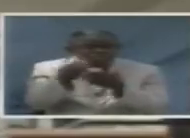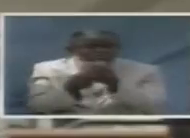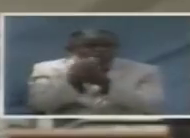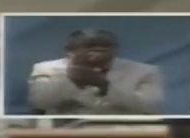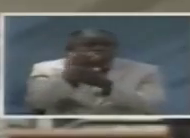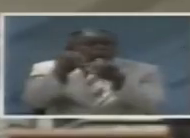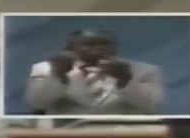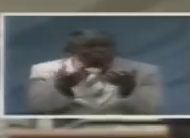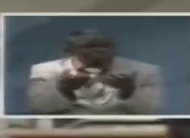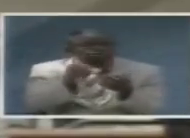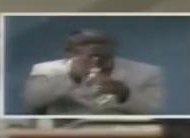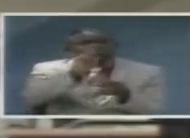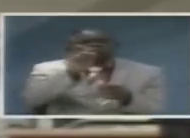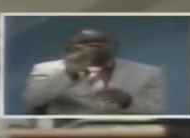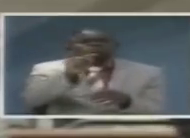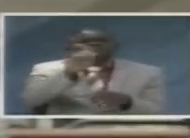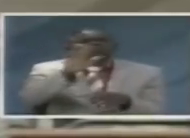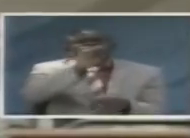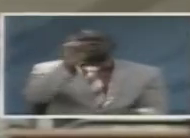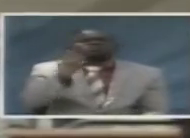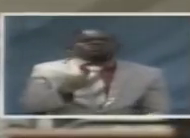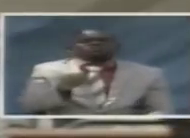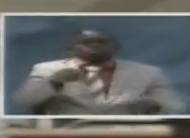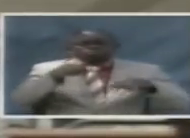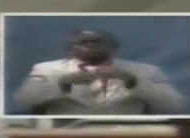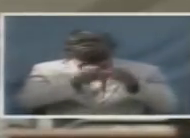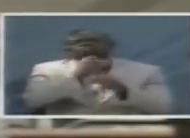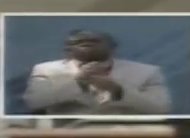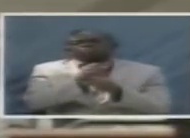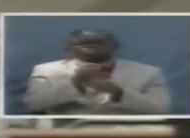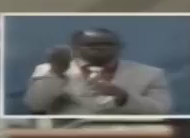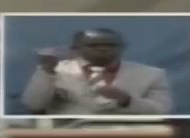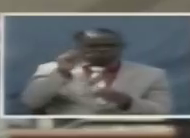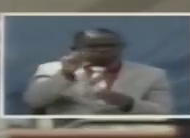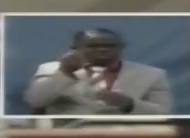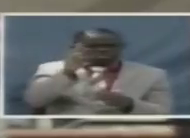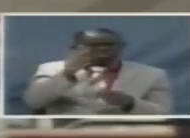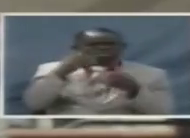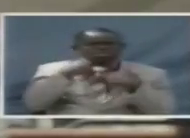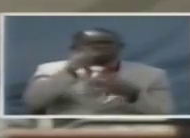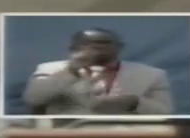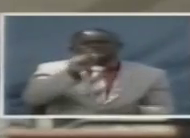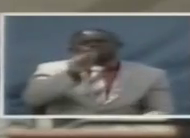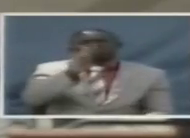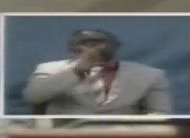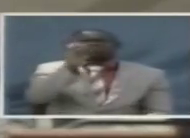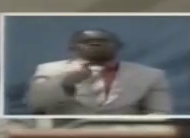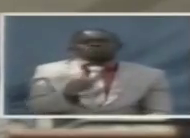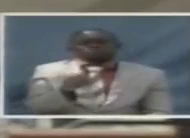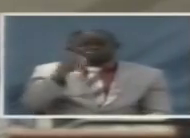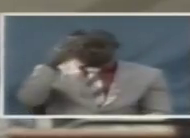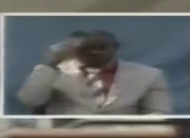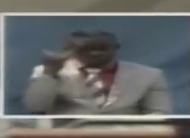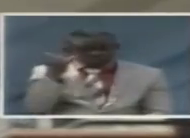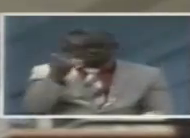to 2.7% in 2017 from 1.3% in 2016, driven mainly